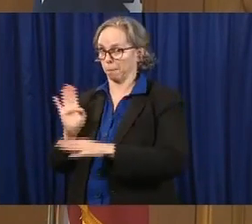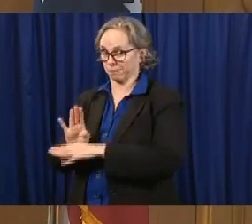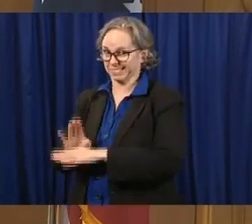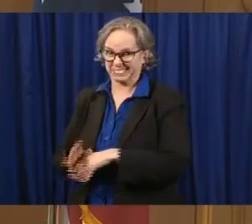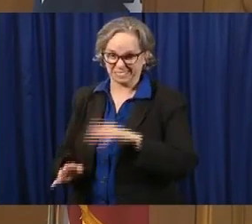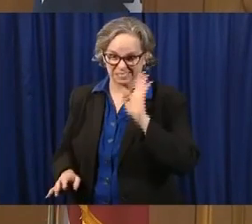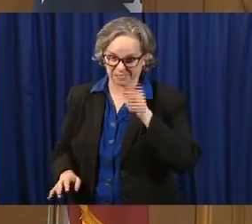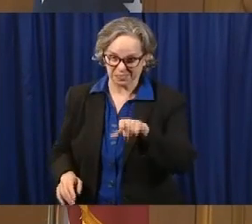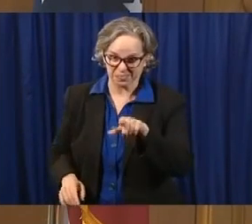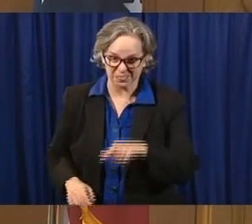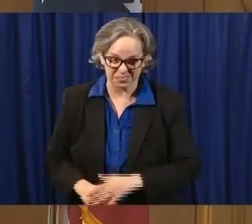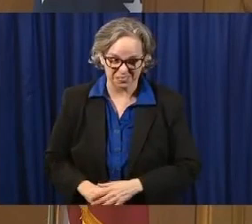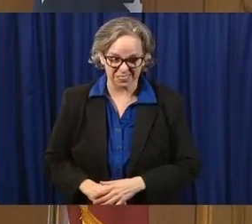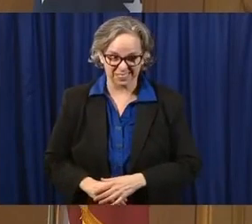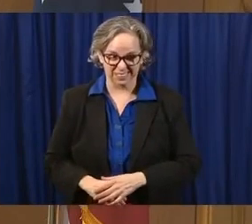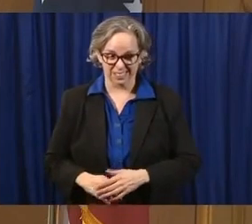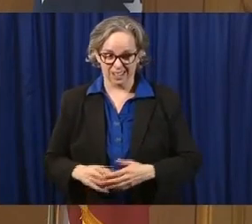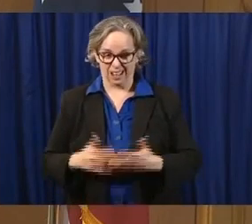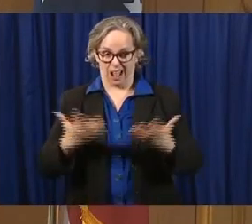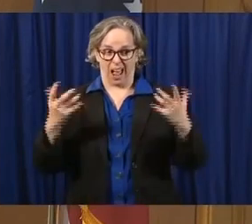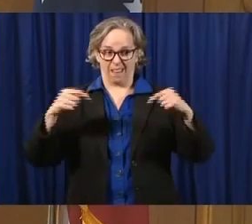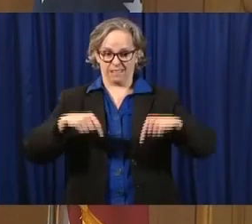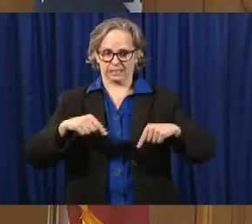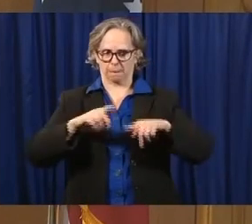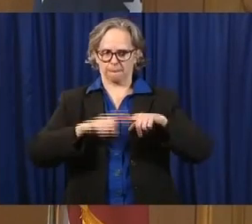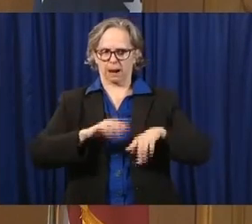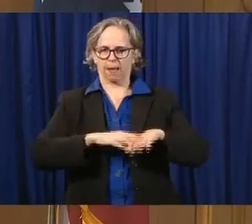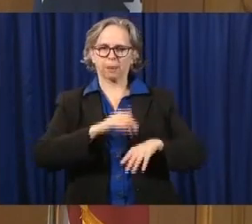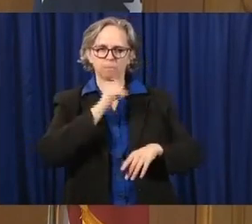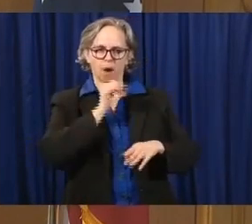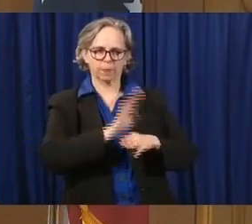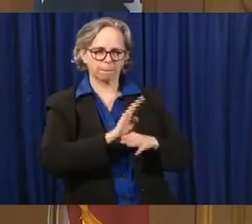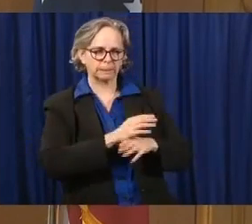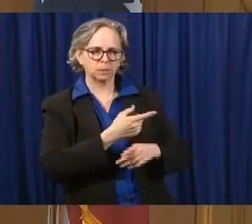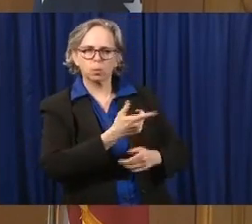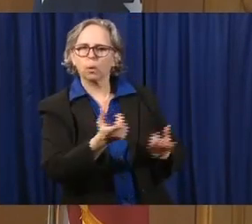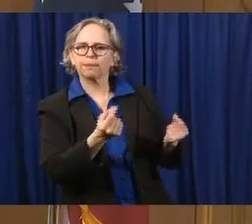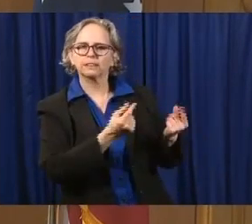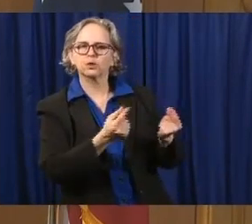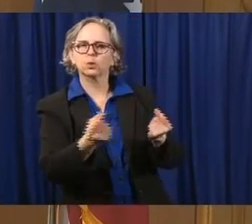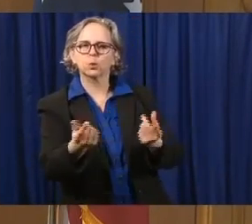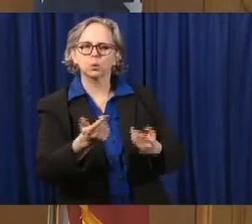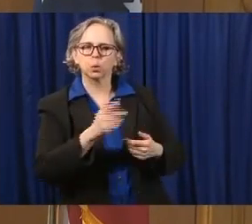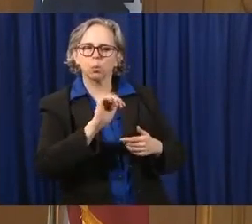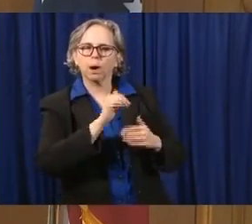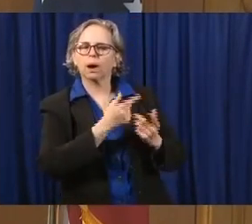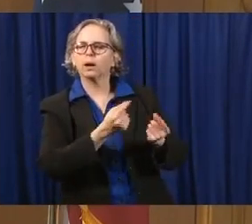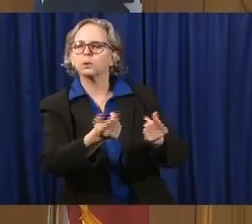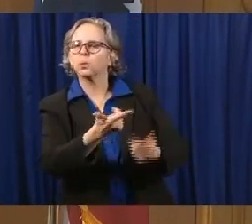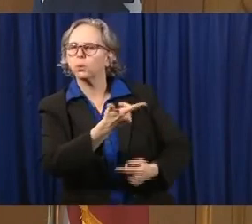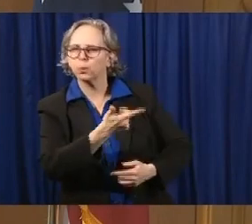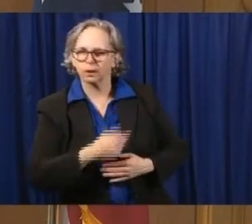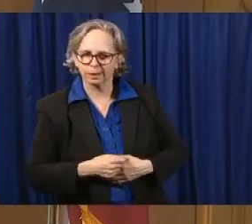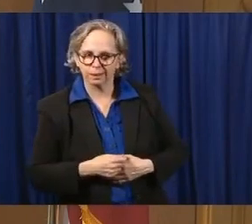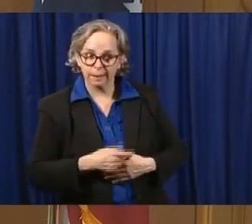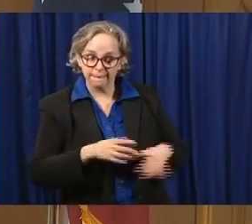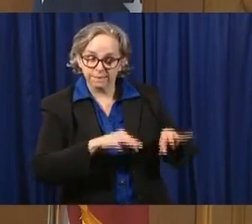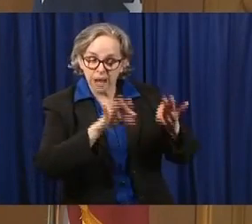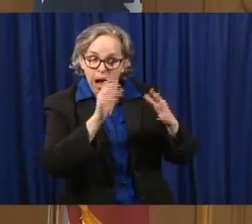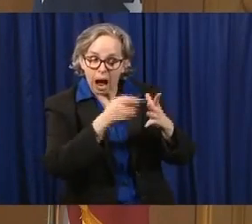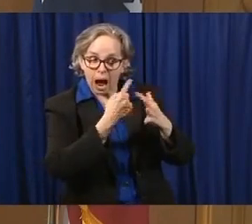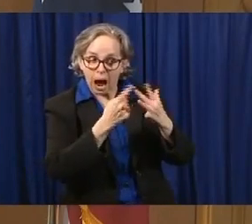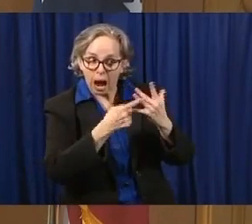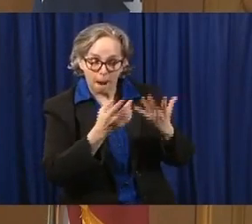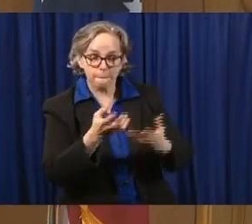sector, what the private sector can do, both in sourcing it, finding it, but also